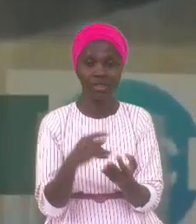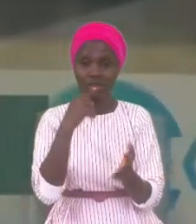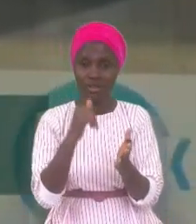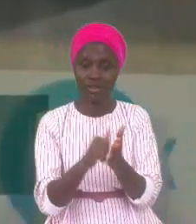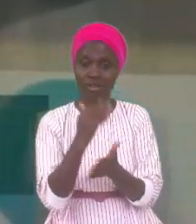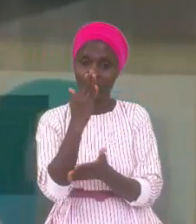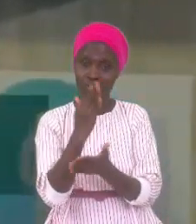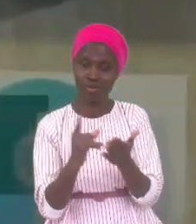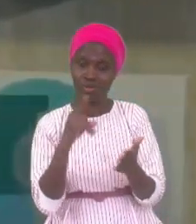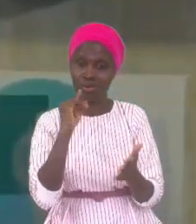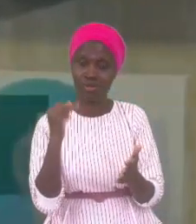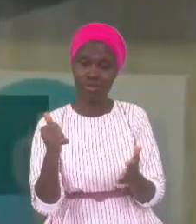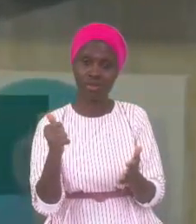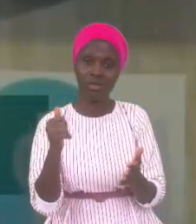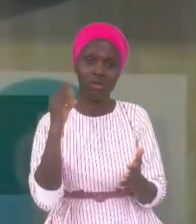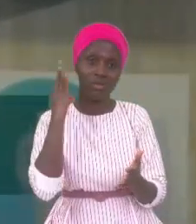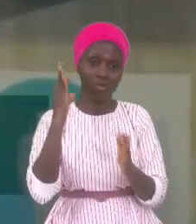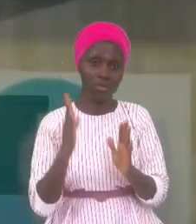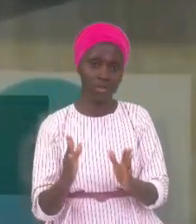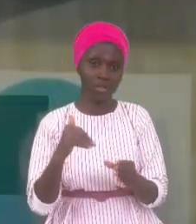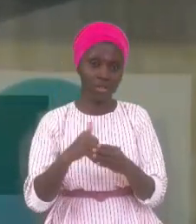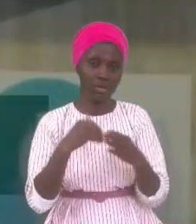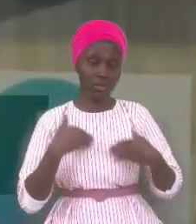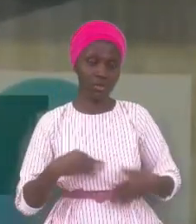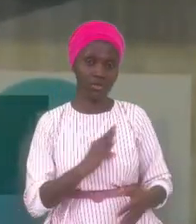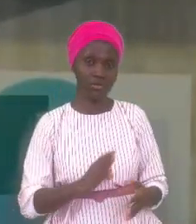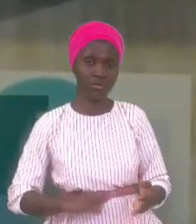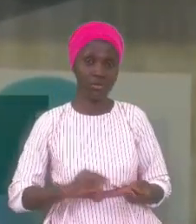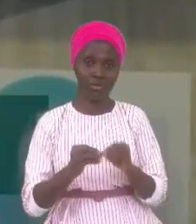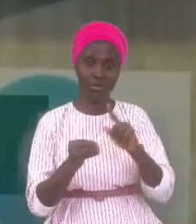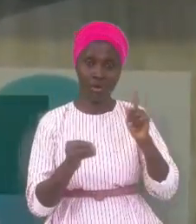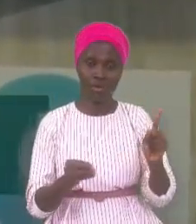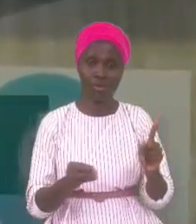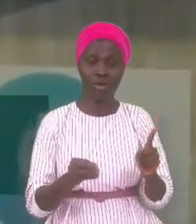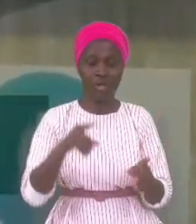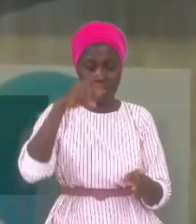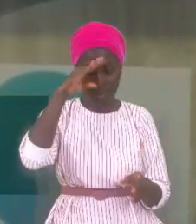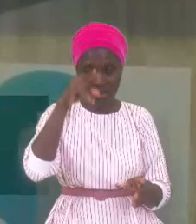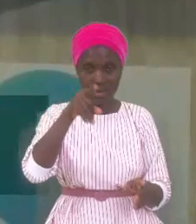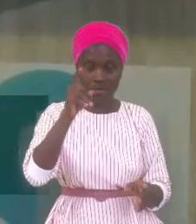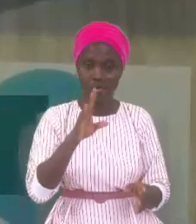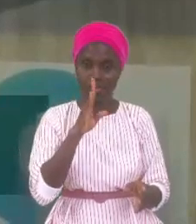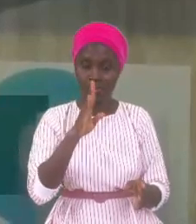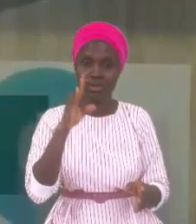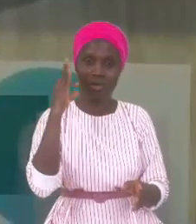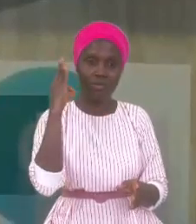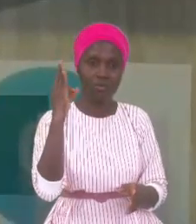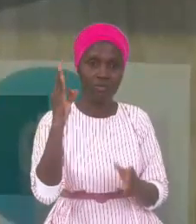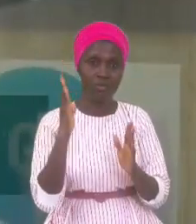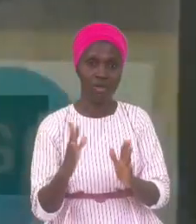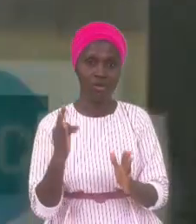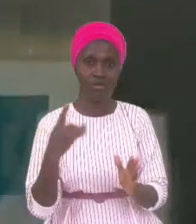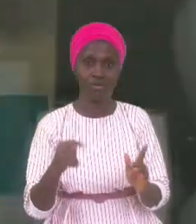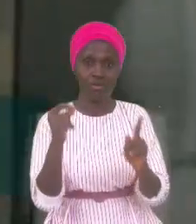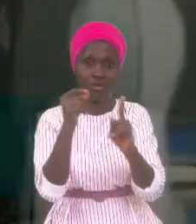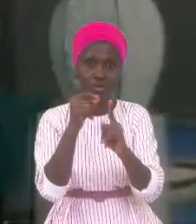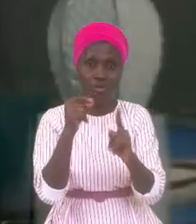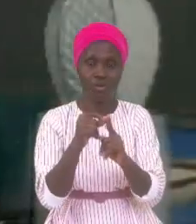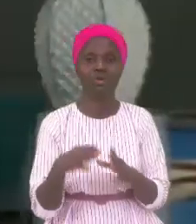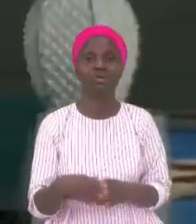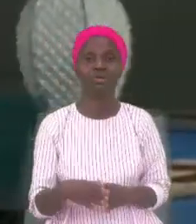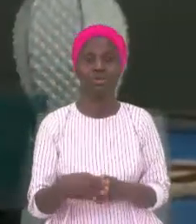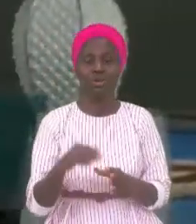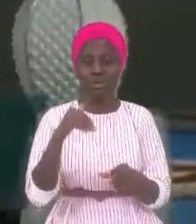minister number one is to be the minister of the word. Look at Luke chapter 1, we're looking at verse 2. It